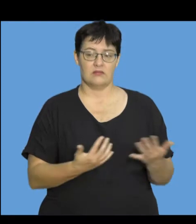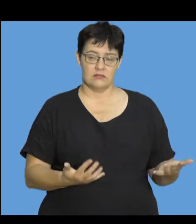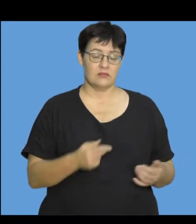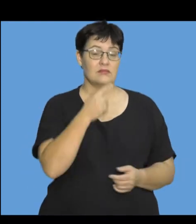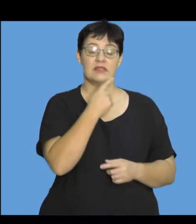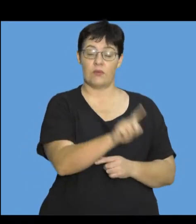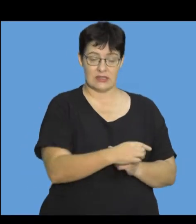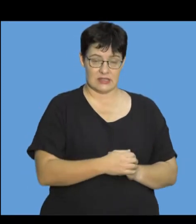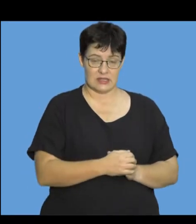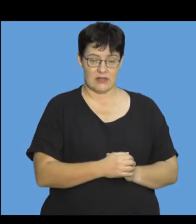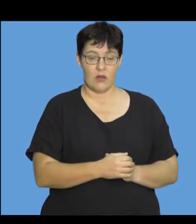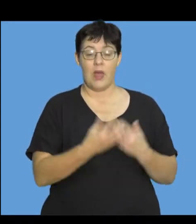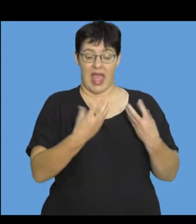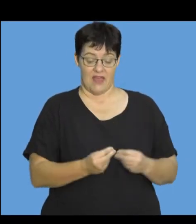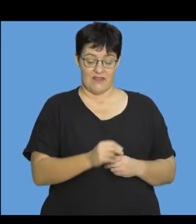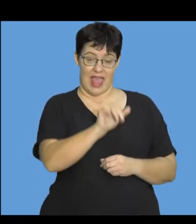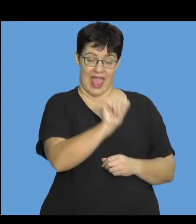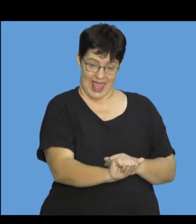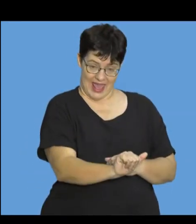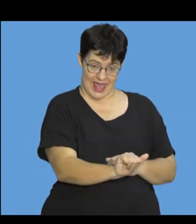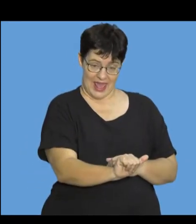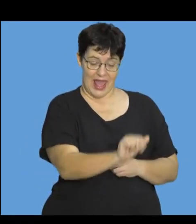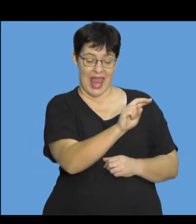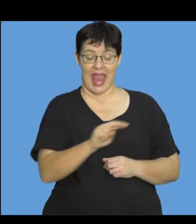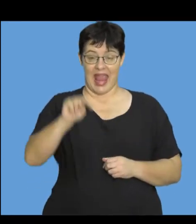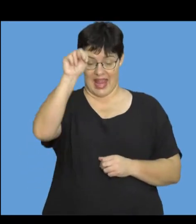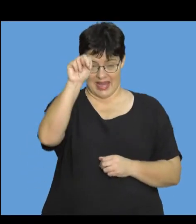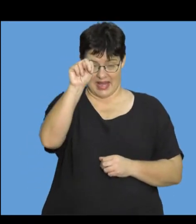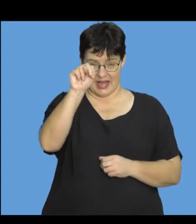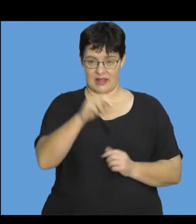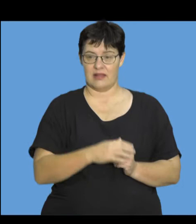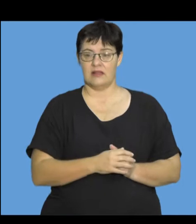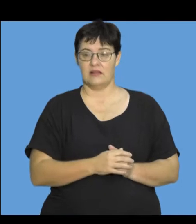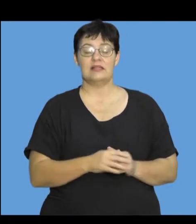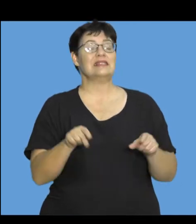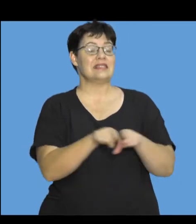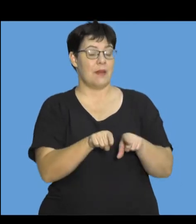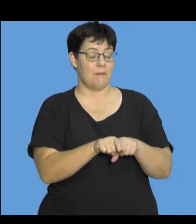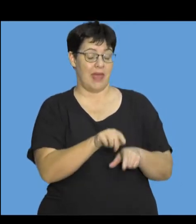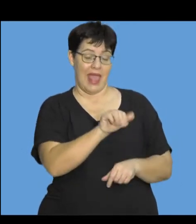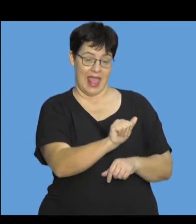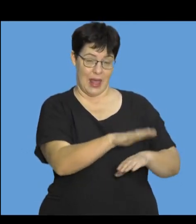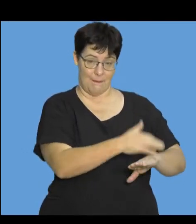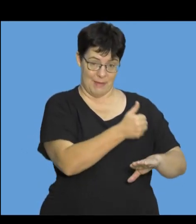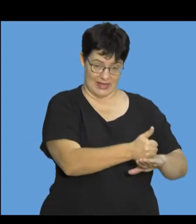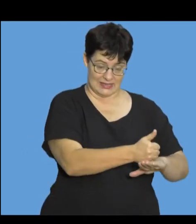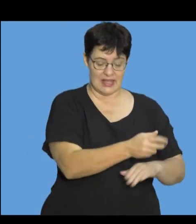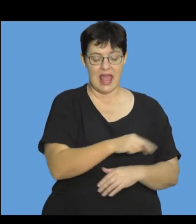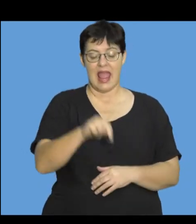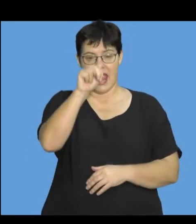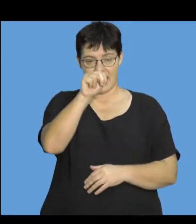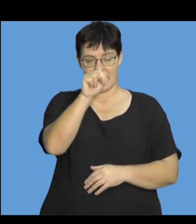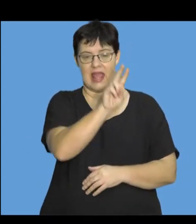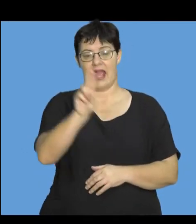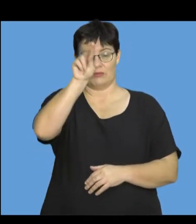what this means is if I have a to the exponent of n, this is the same as a being the base and then n being